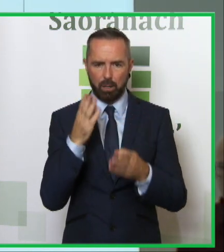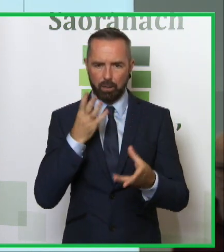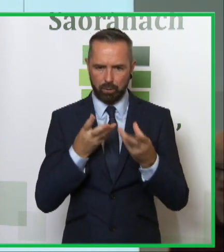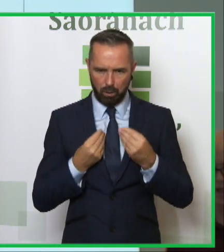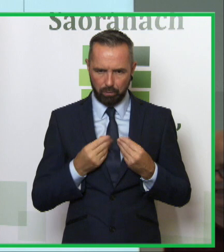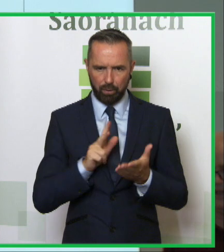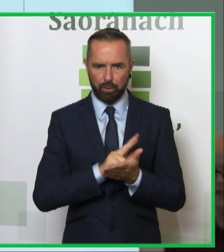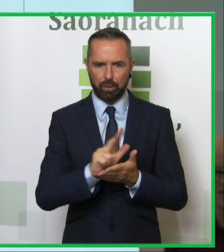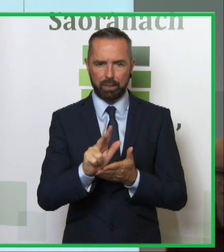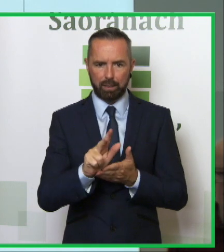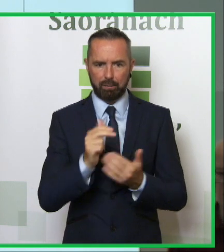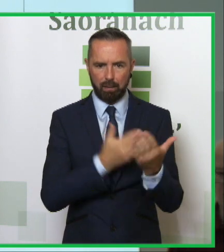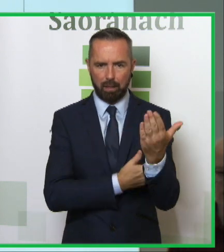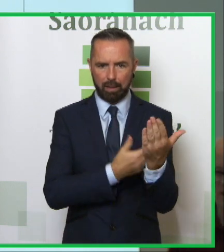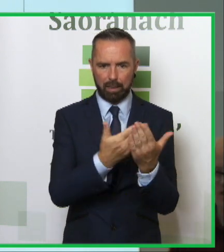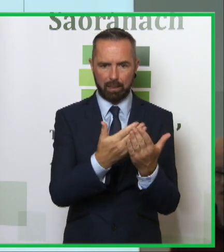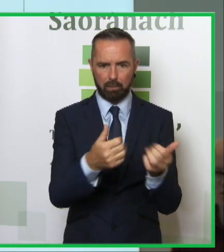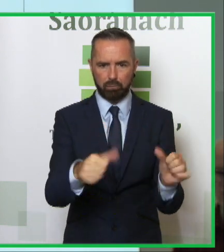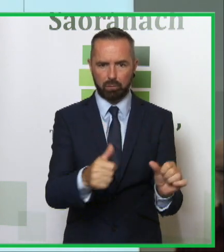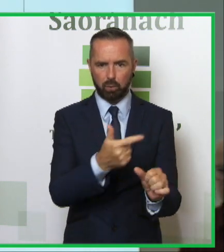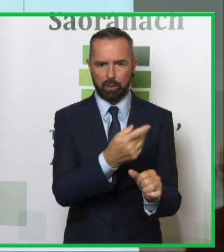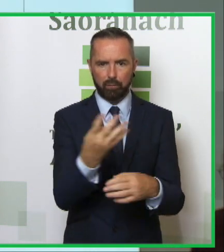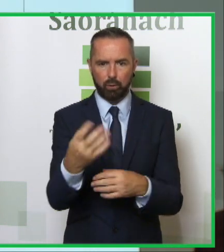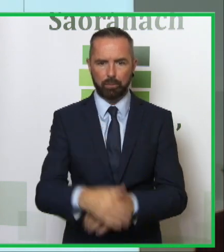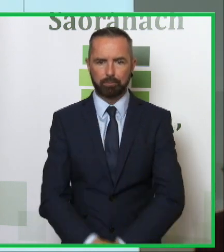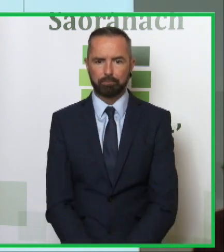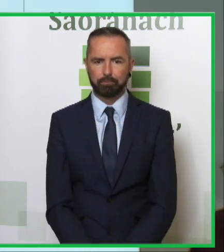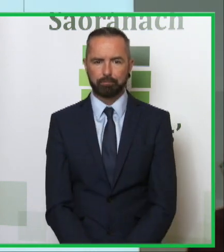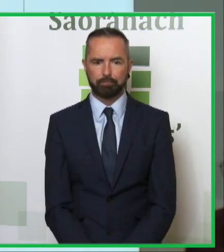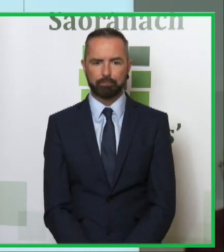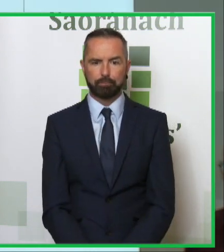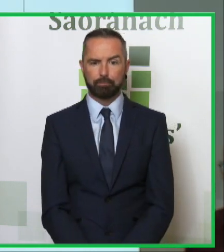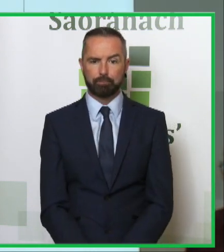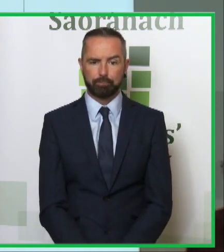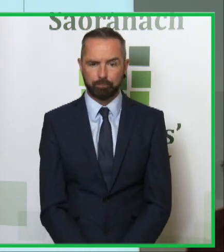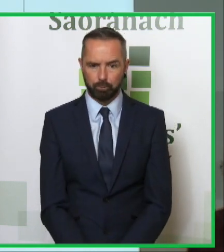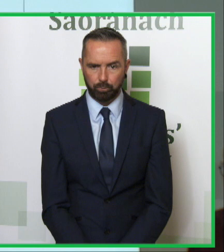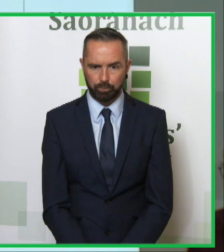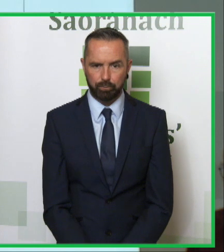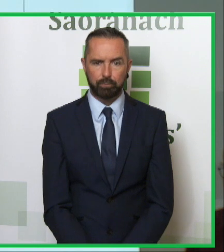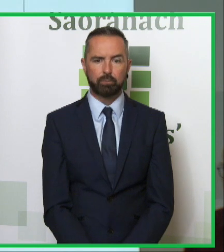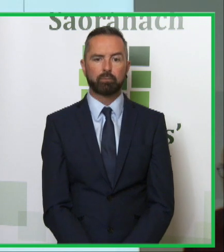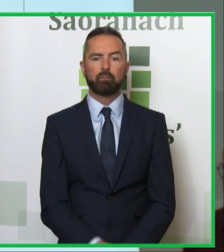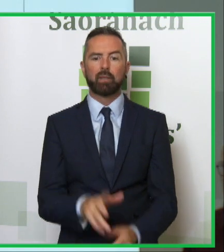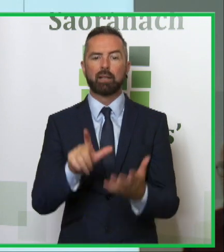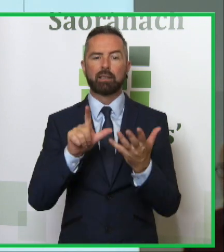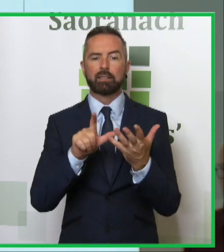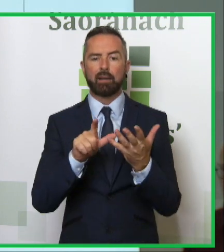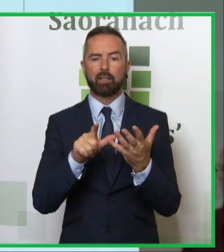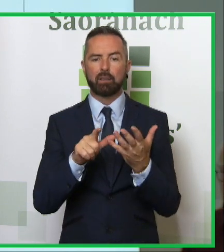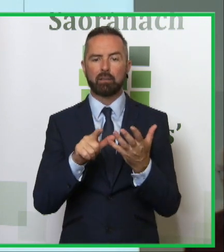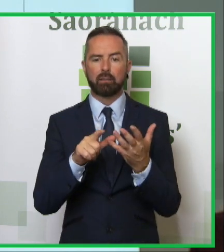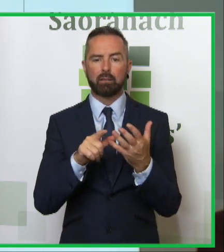got 13, and legalisation and regulation got 24. So therefore, we eliminate the 7 votes for health